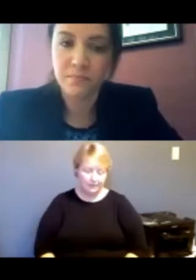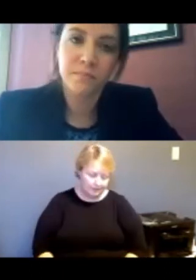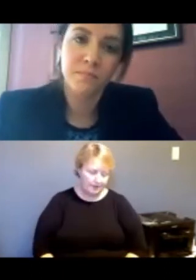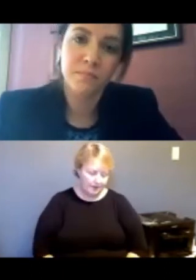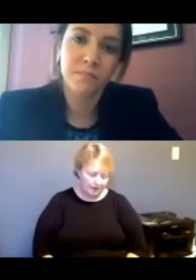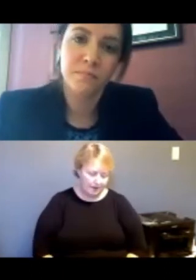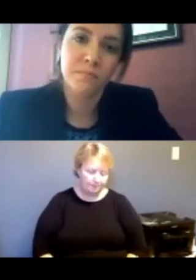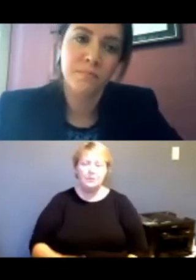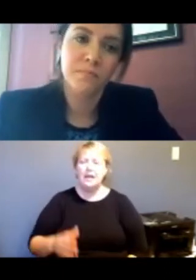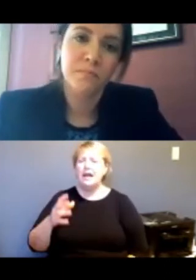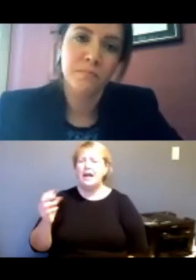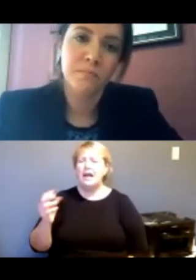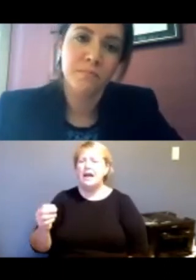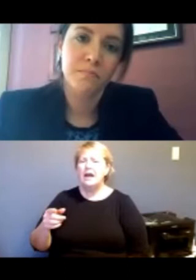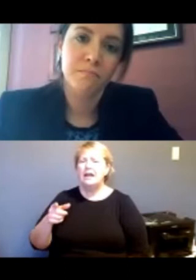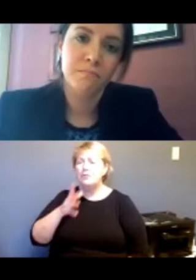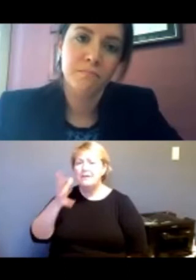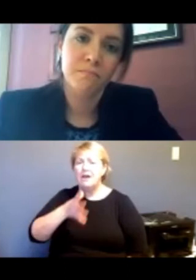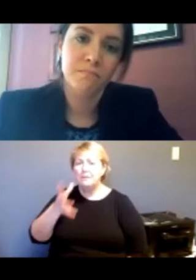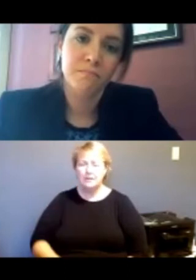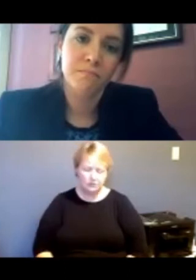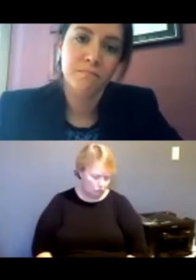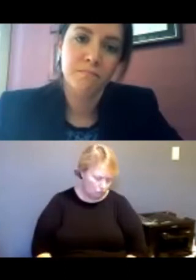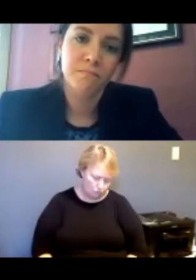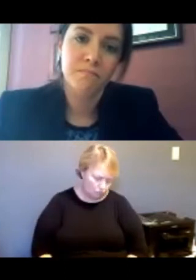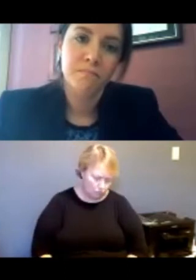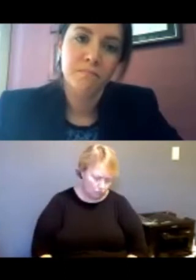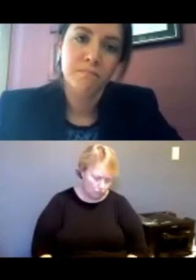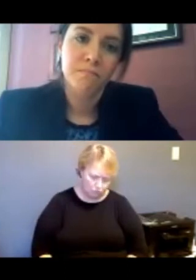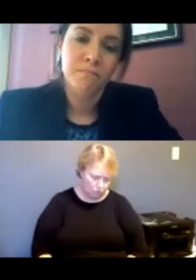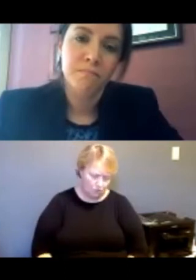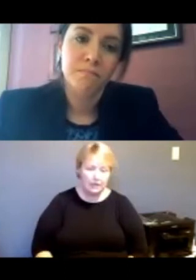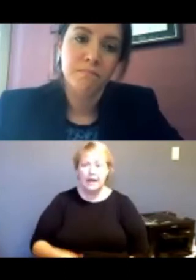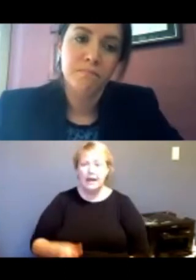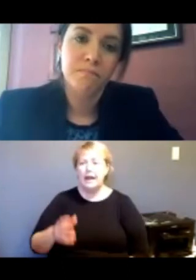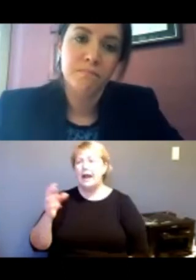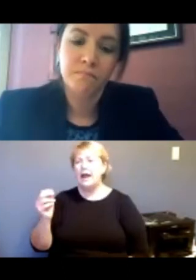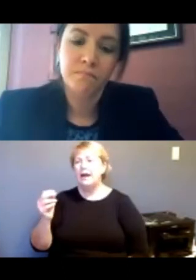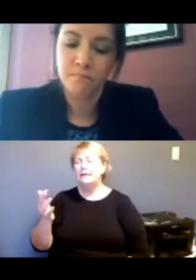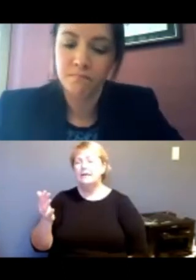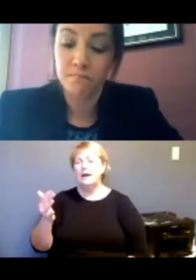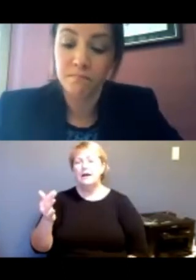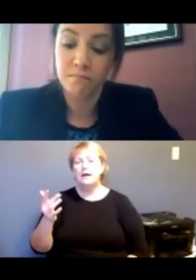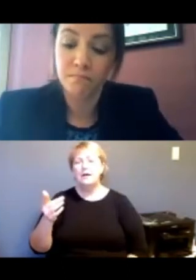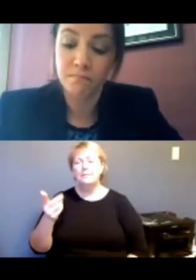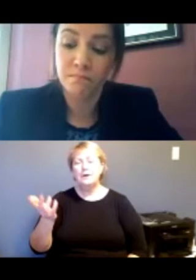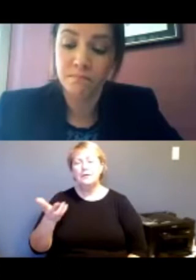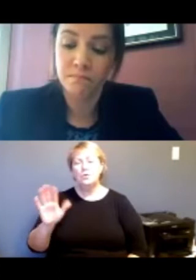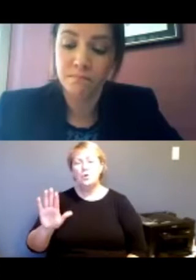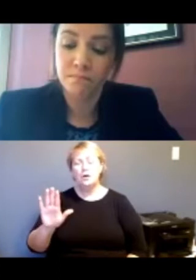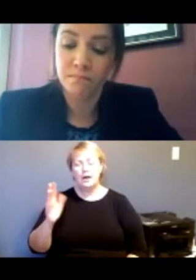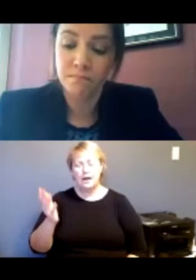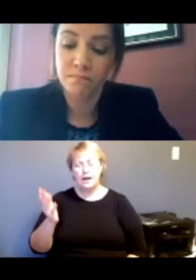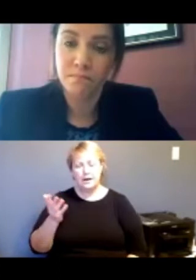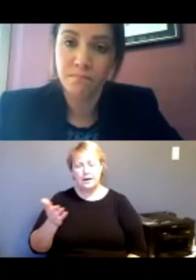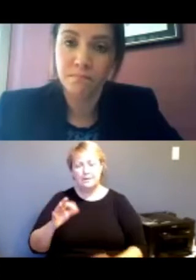And have you been vomiting? No. No. Okay. And in terms of your